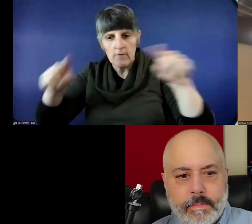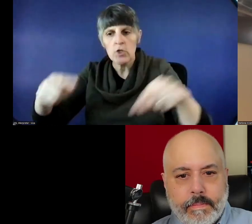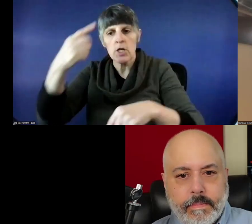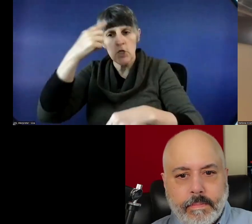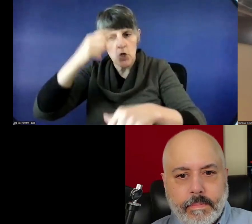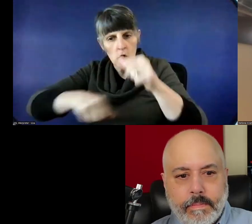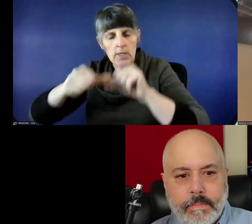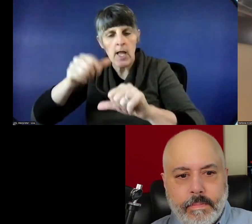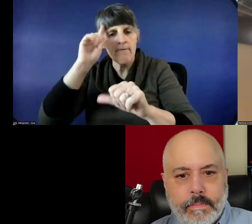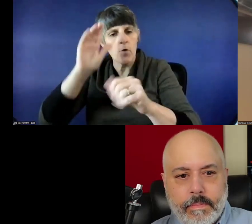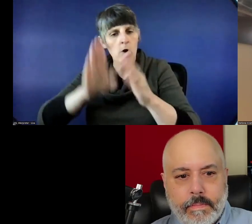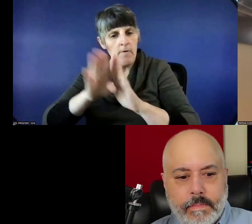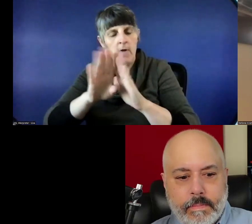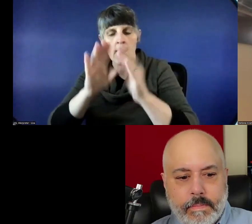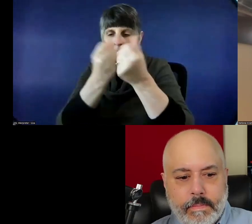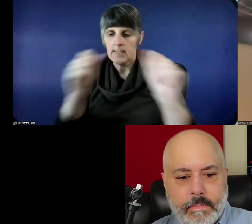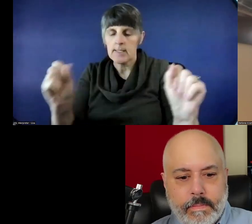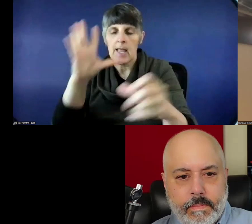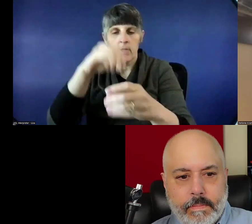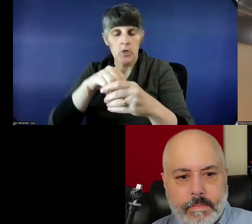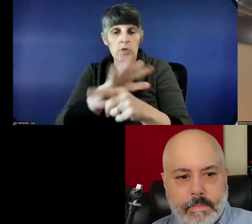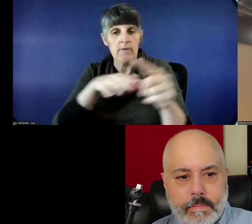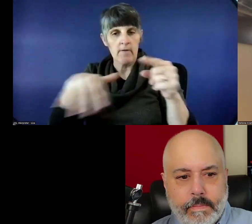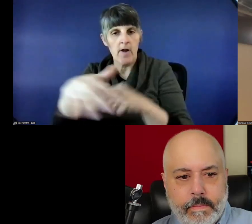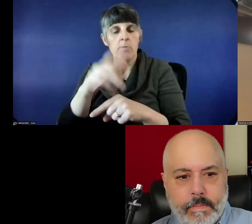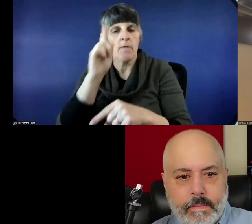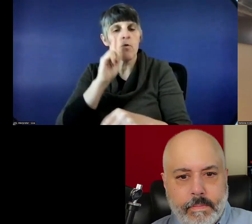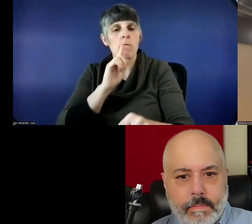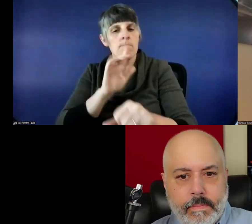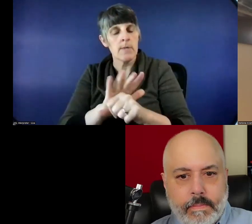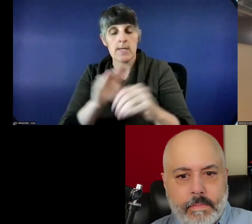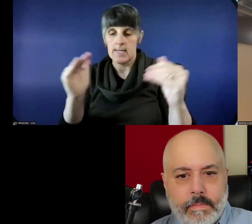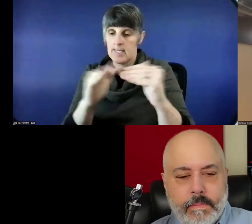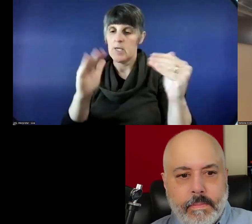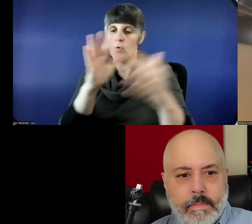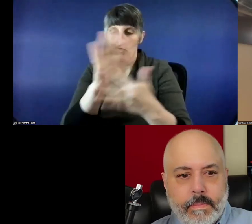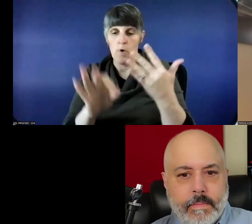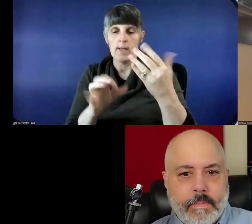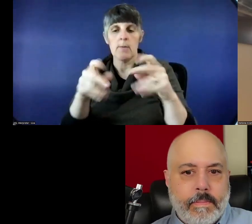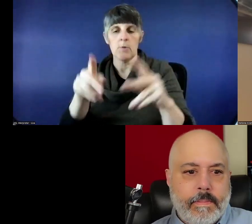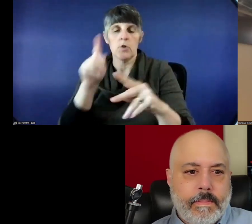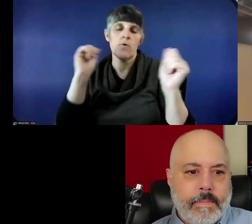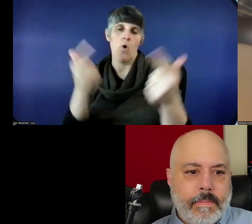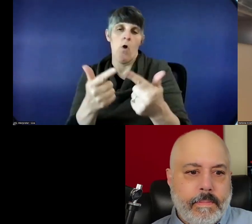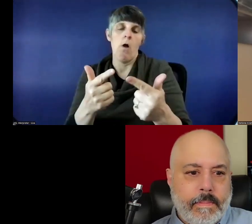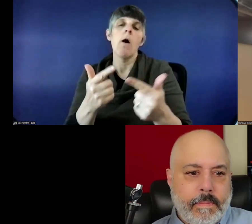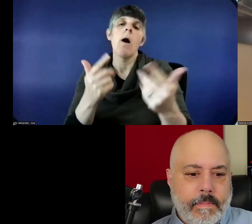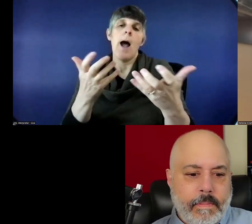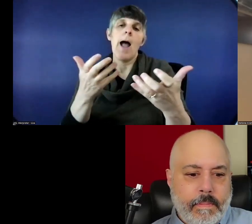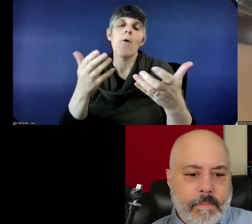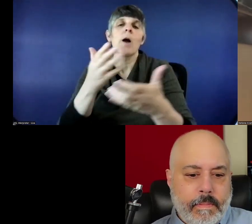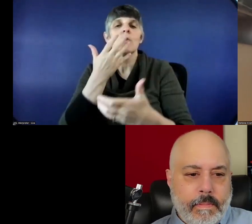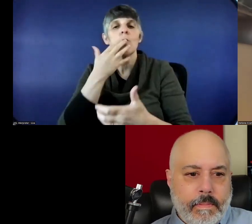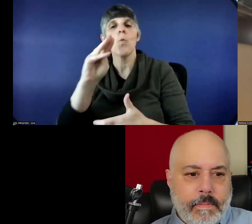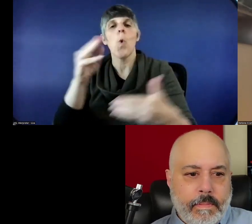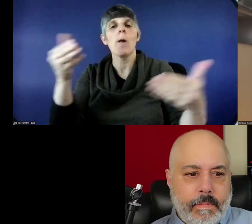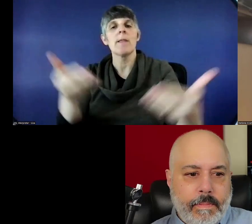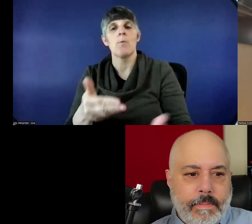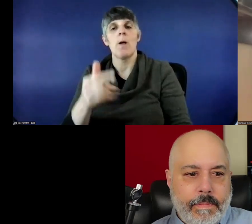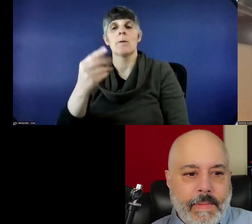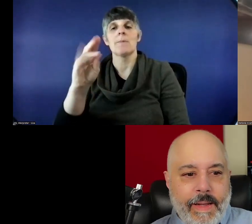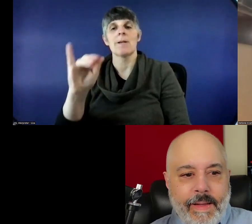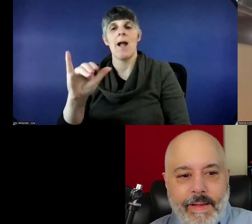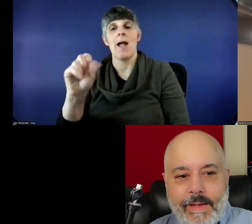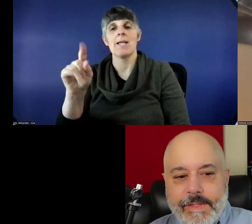to create safe and inclusive environments to ensure equal rights and opportunities for all. I'd like to warmly welcome Guy